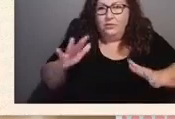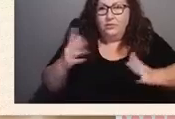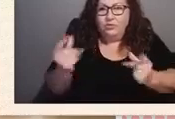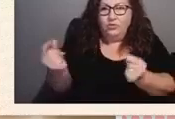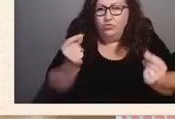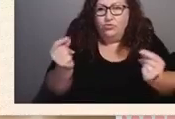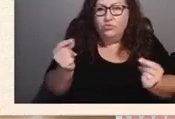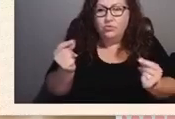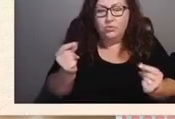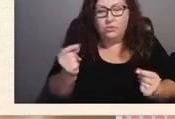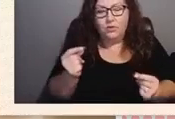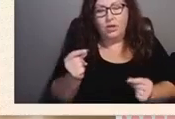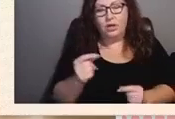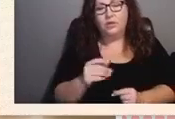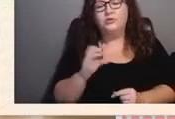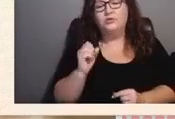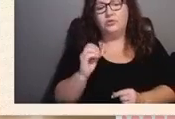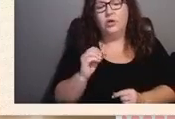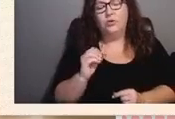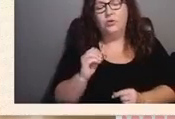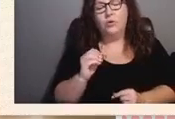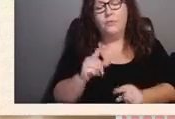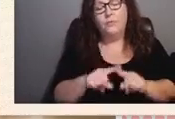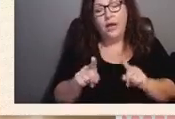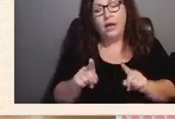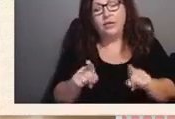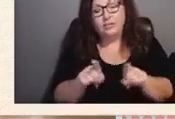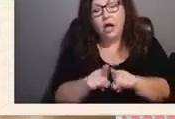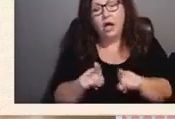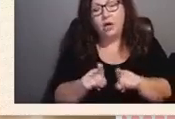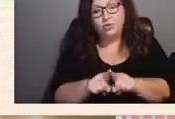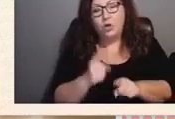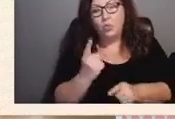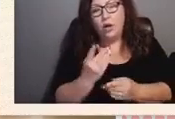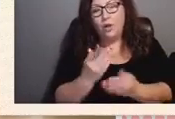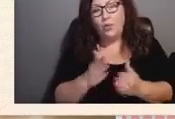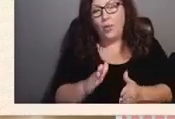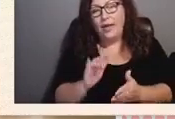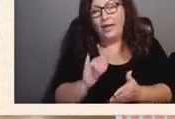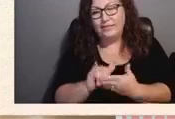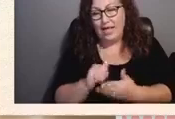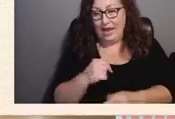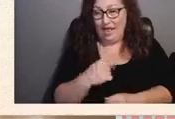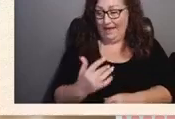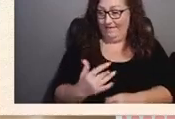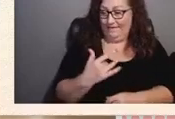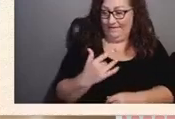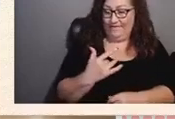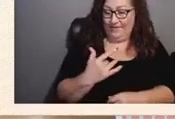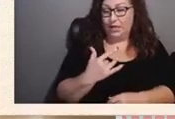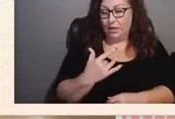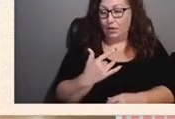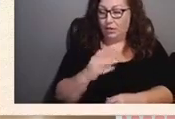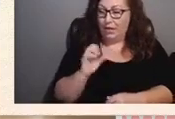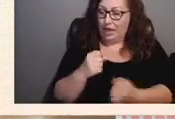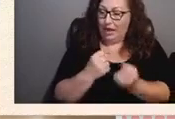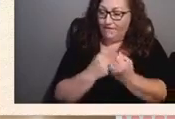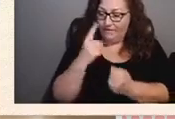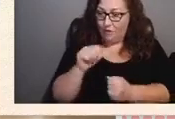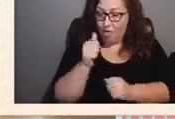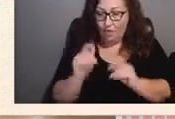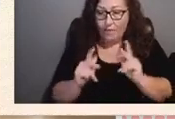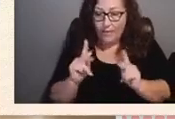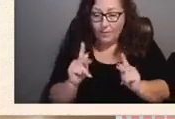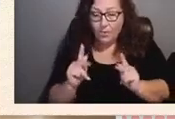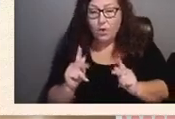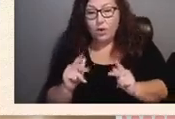And but it's also one of the ways that I felt a way to advocate for others in